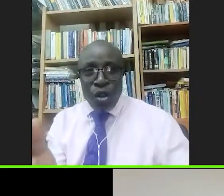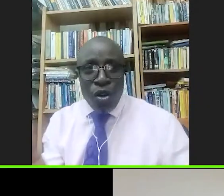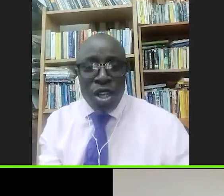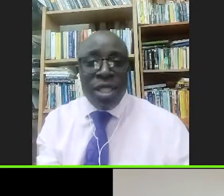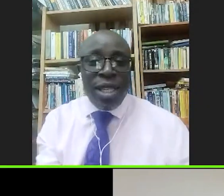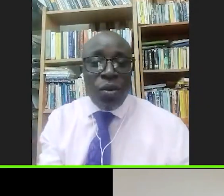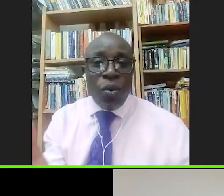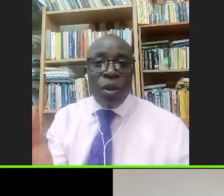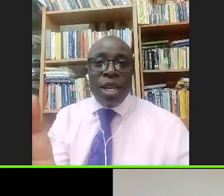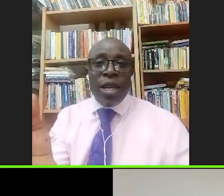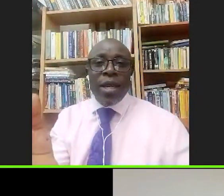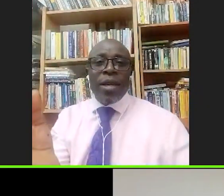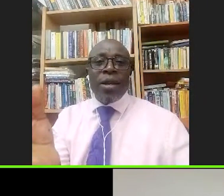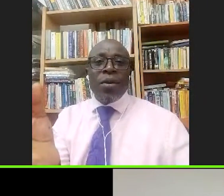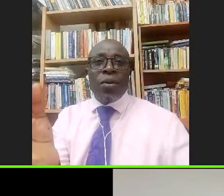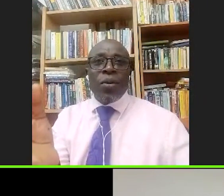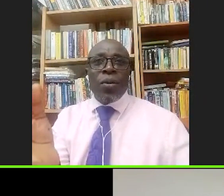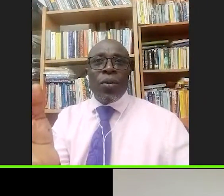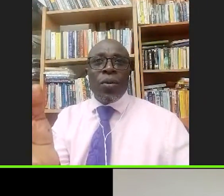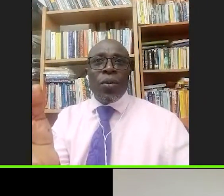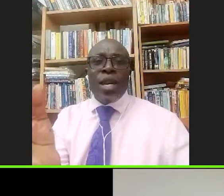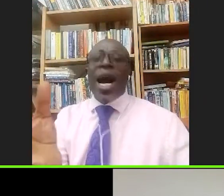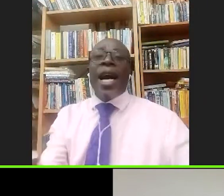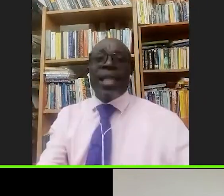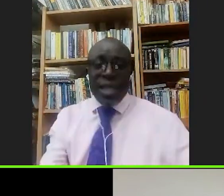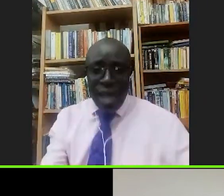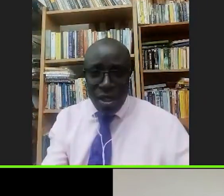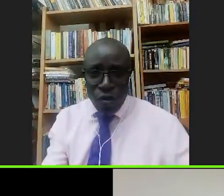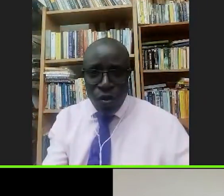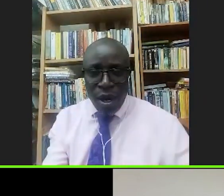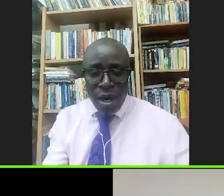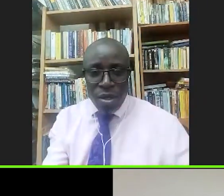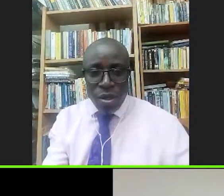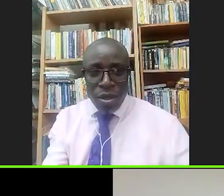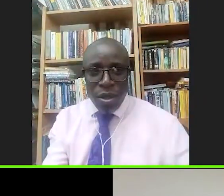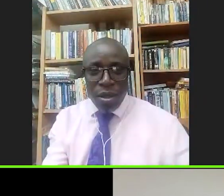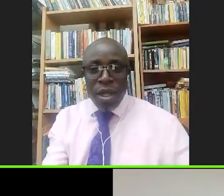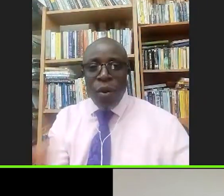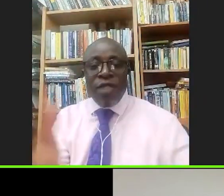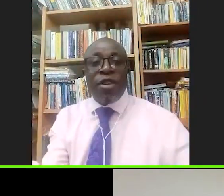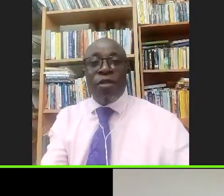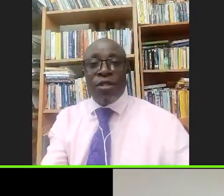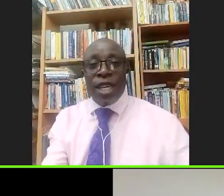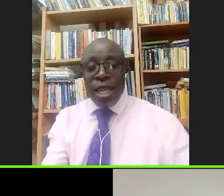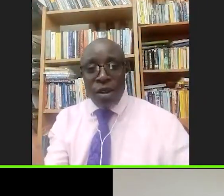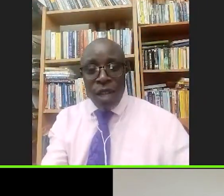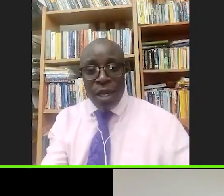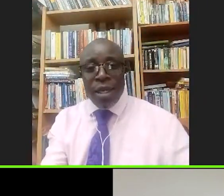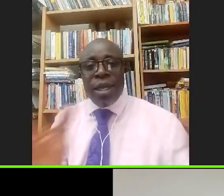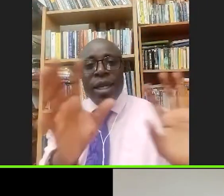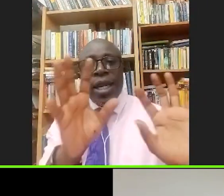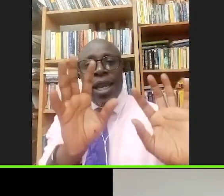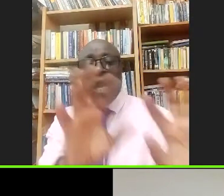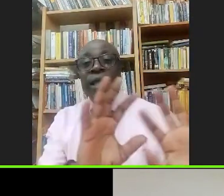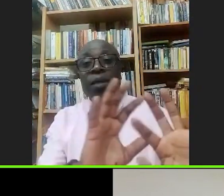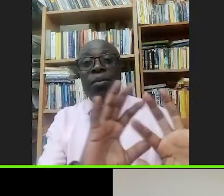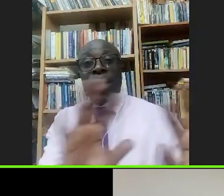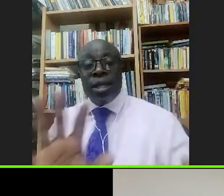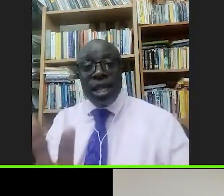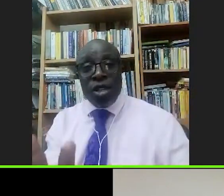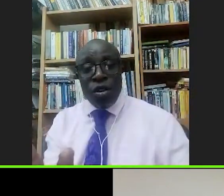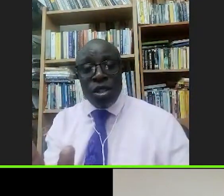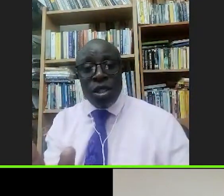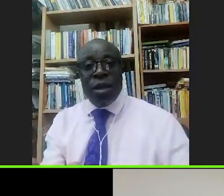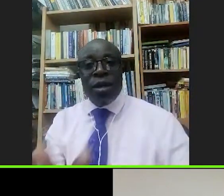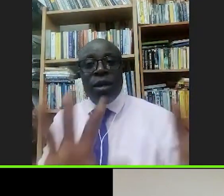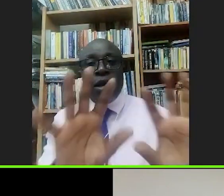by coincidence, we had the start of human resource, the welfare officers and all that. Let us